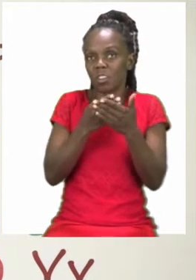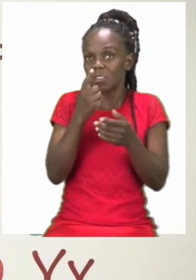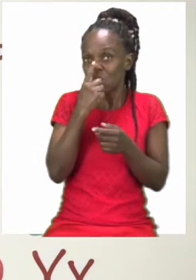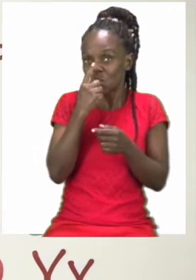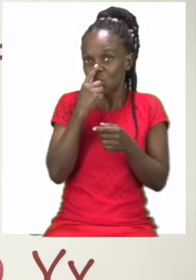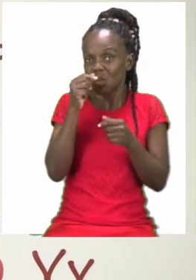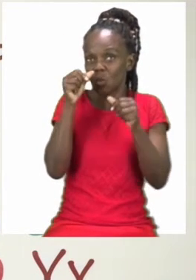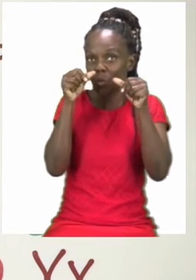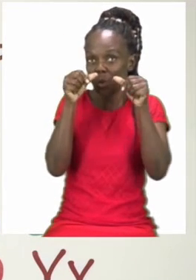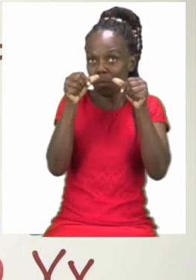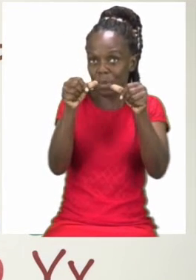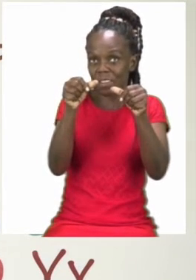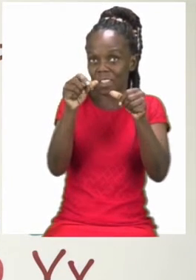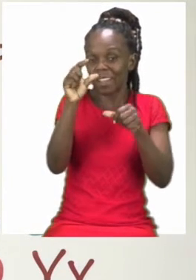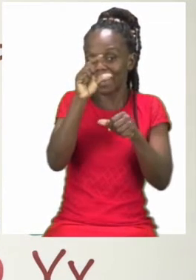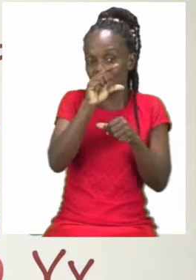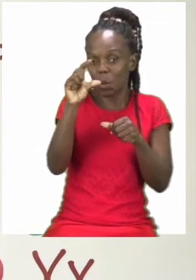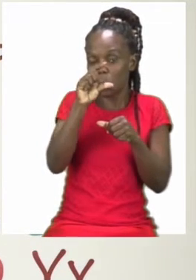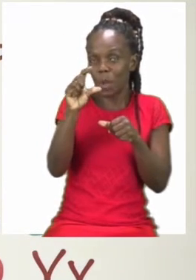The nose, there it is.